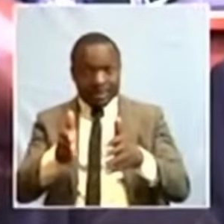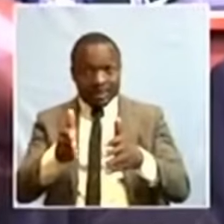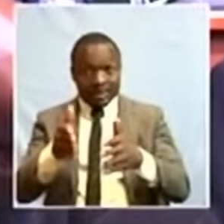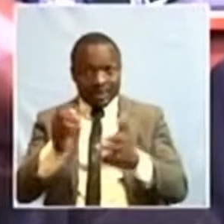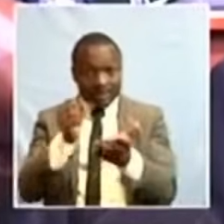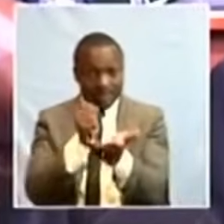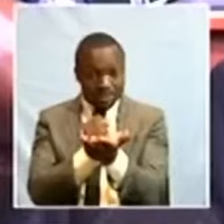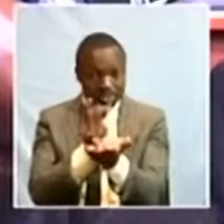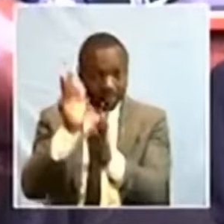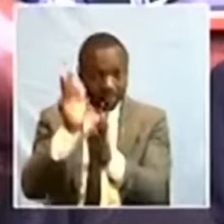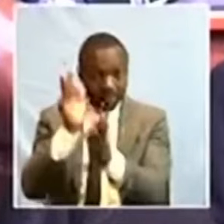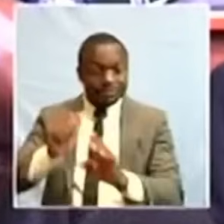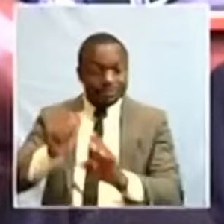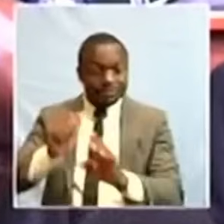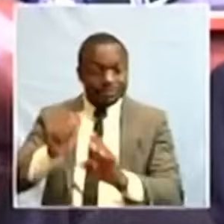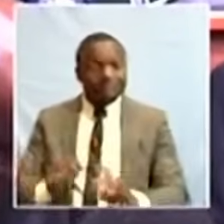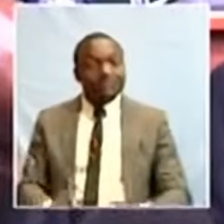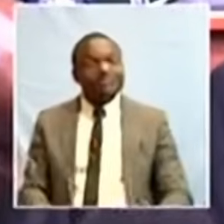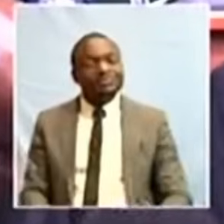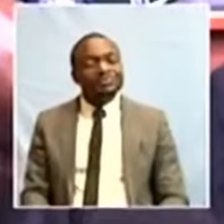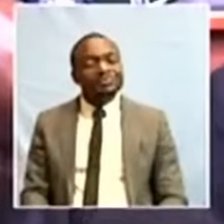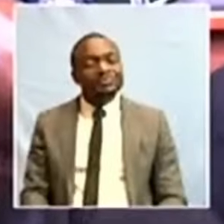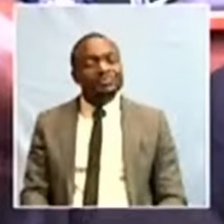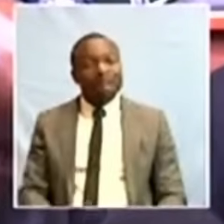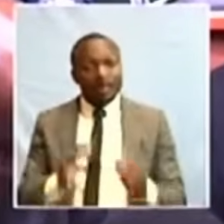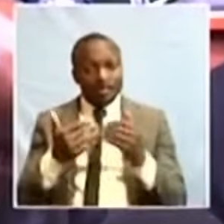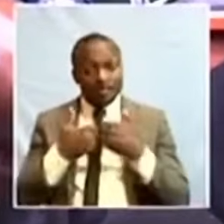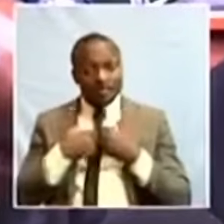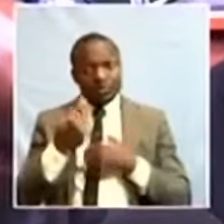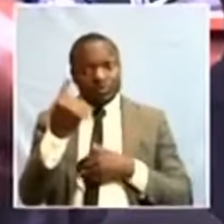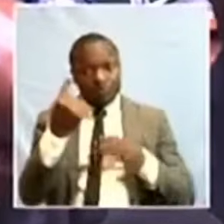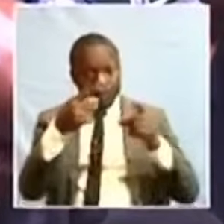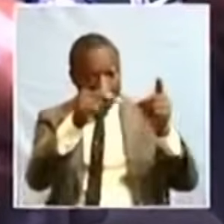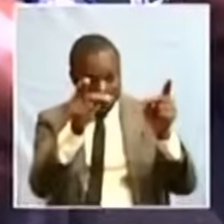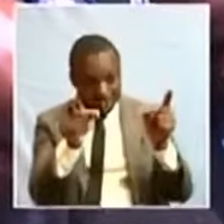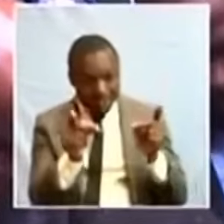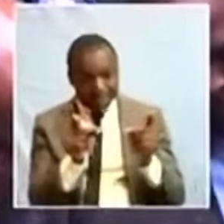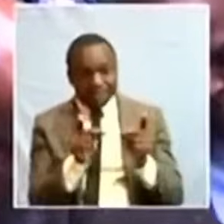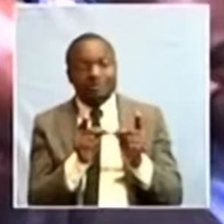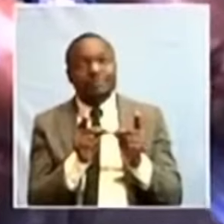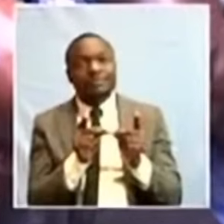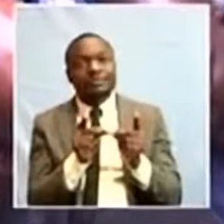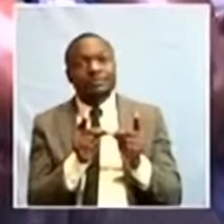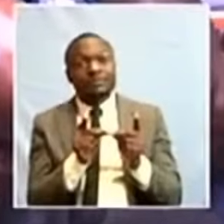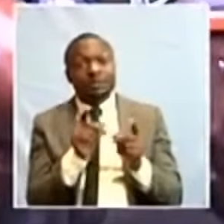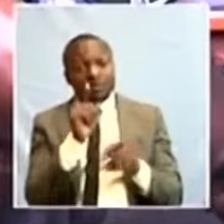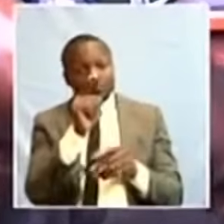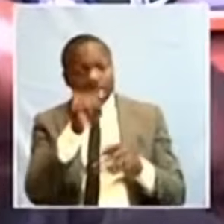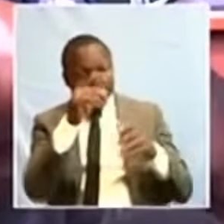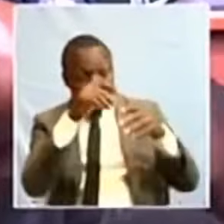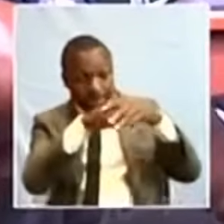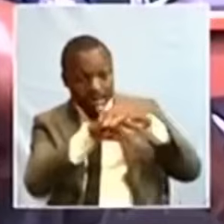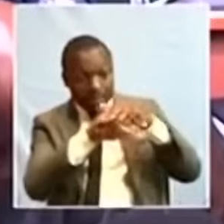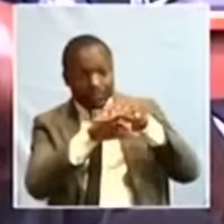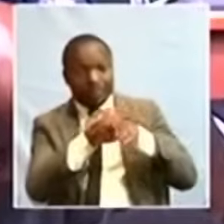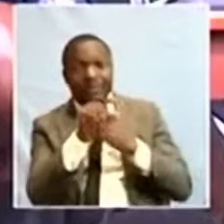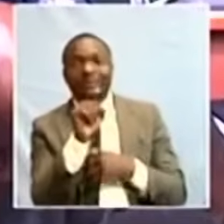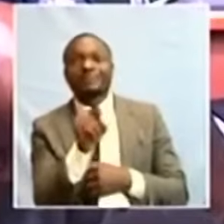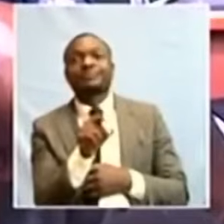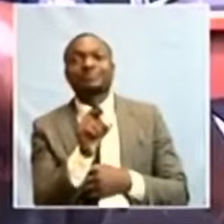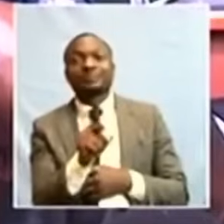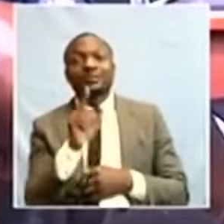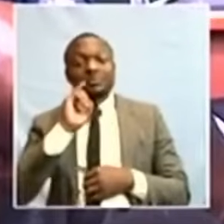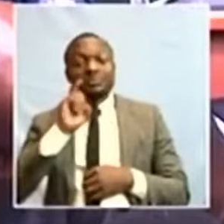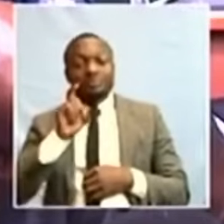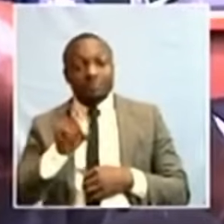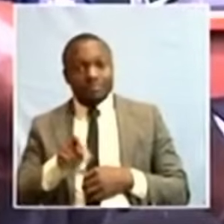Sesheke, to be very specific, has got one place that for you to access it, you